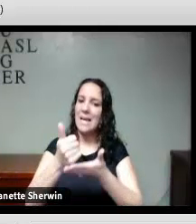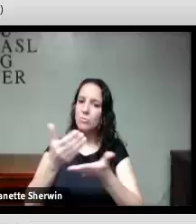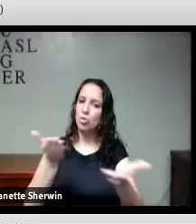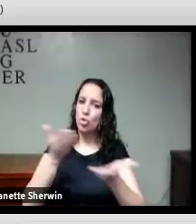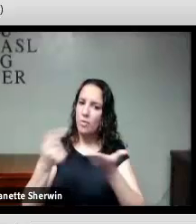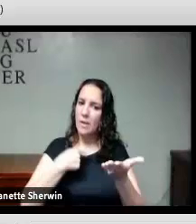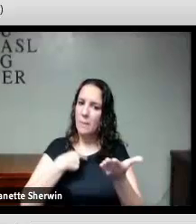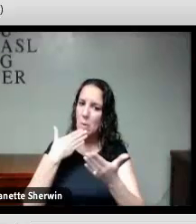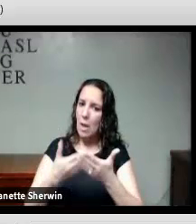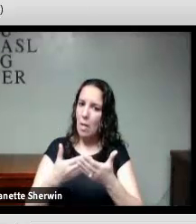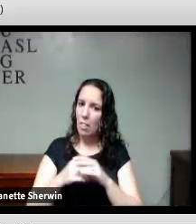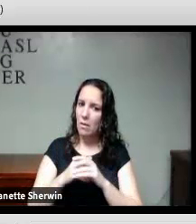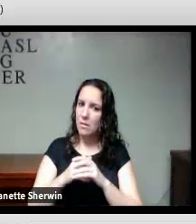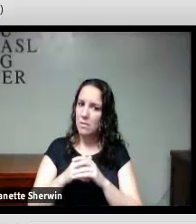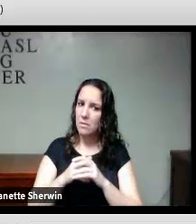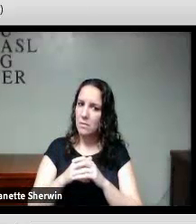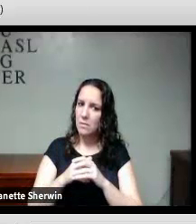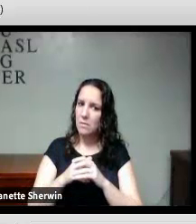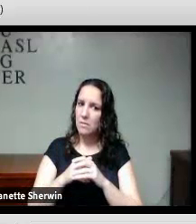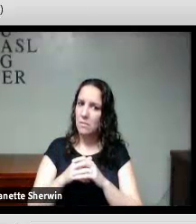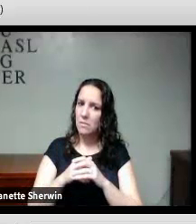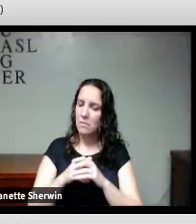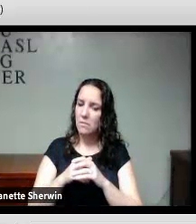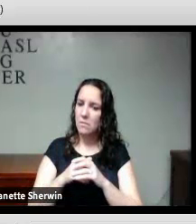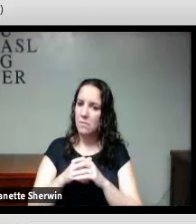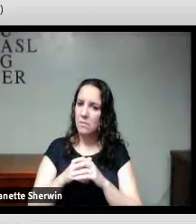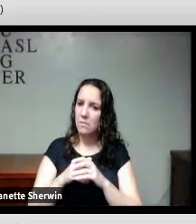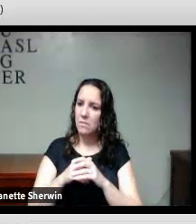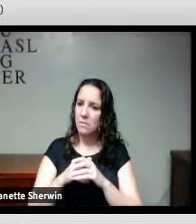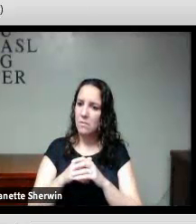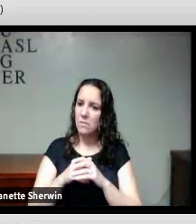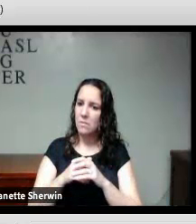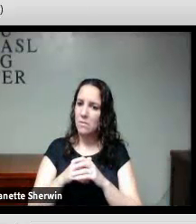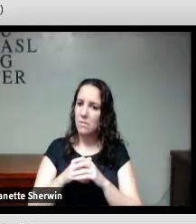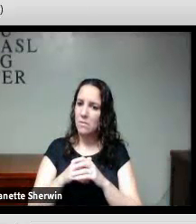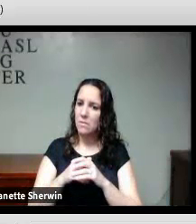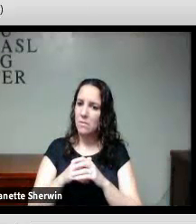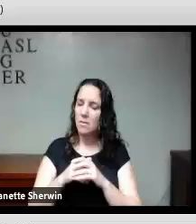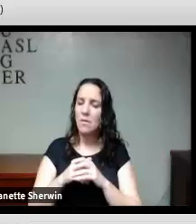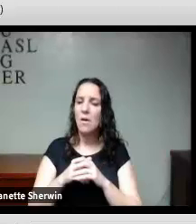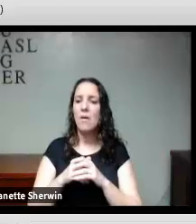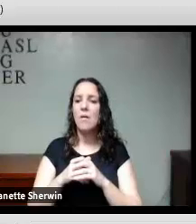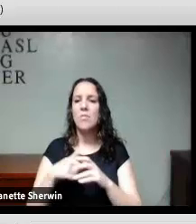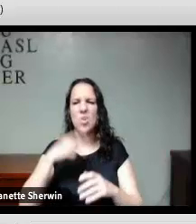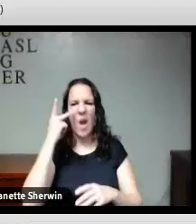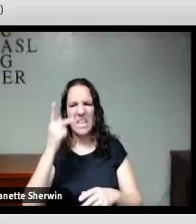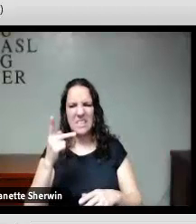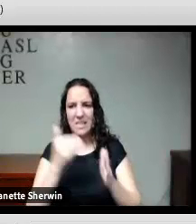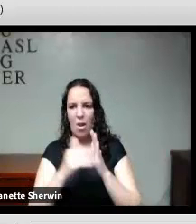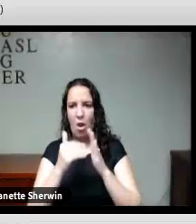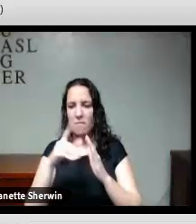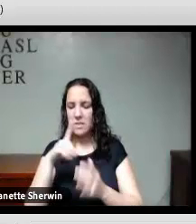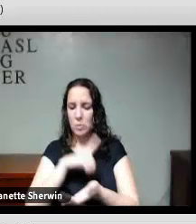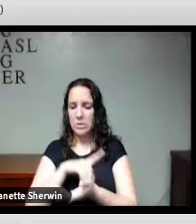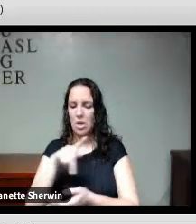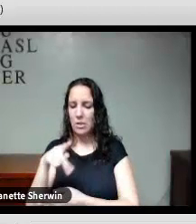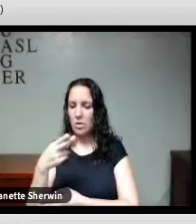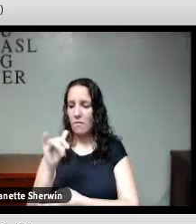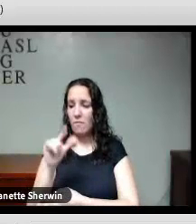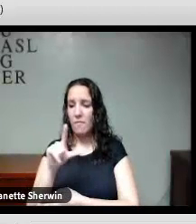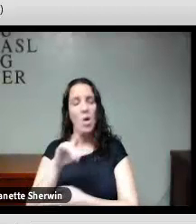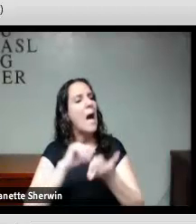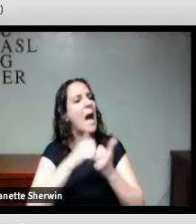his program completely, but I used to see him on little commercials where he would lean over and say, and how's that working for you? I say that to myself sometimes. So when you allow